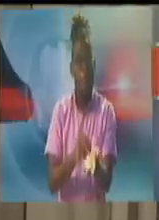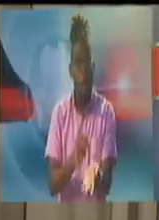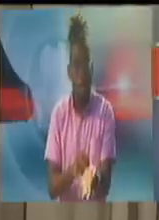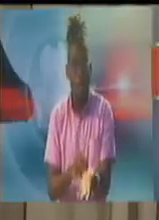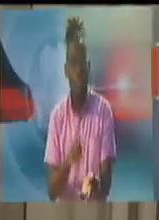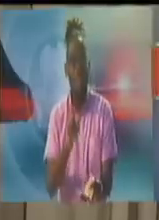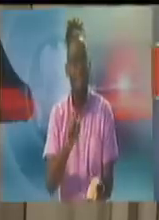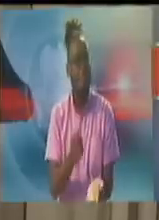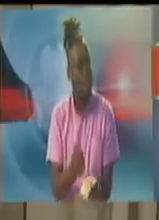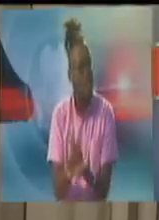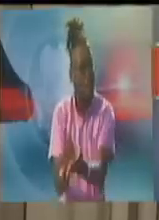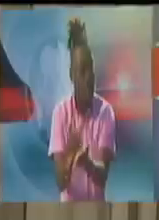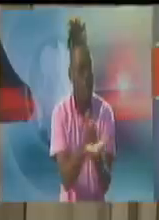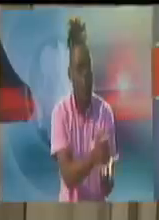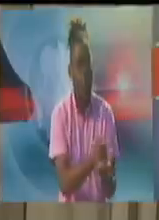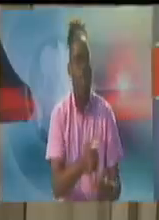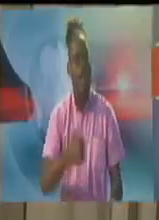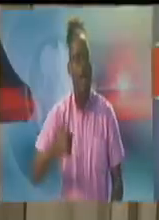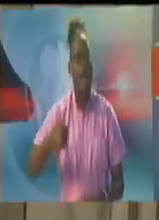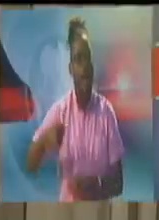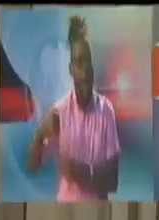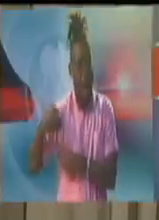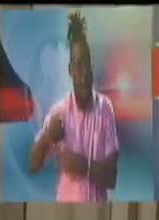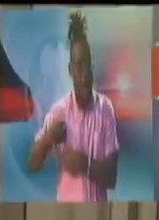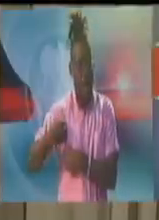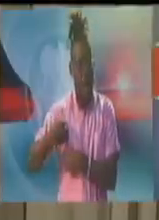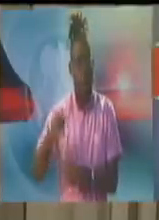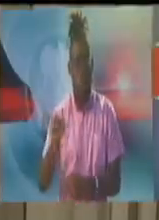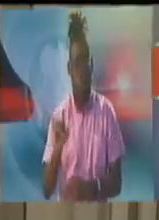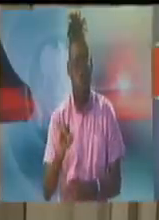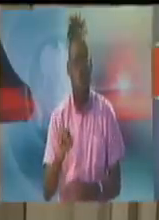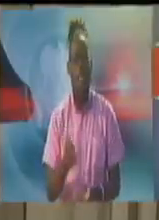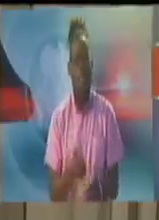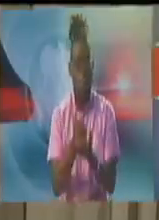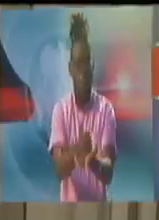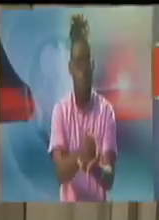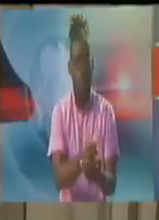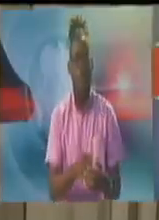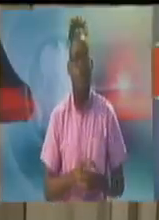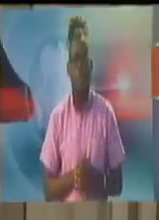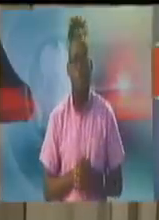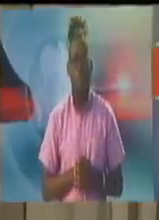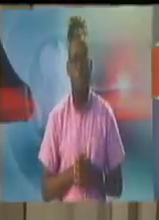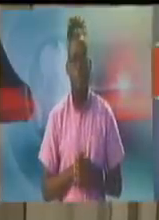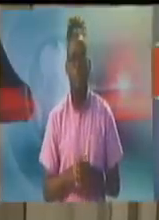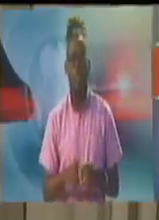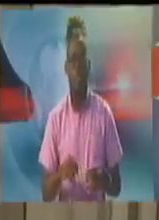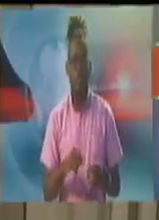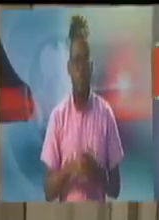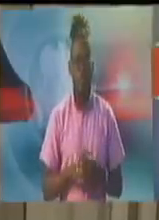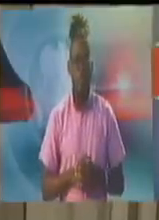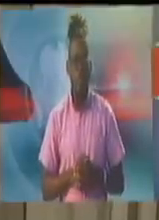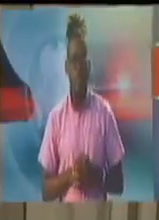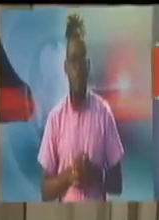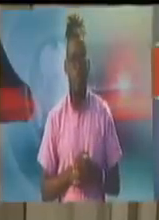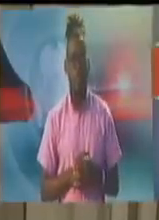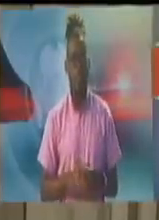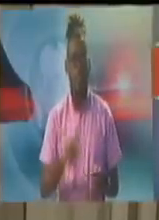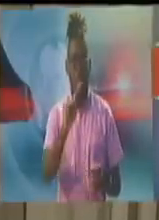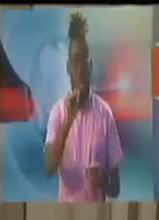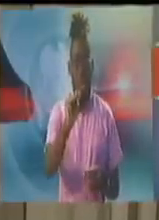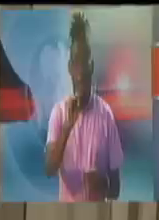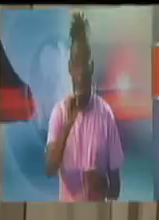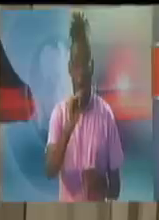and Tobago Defence Force, to provide that support we had promised. We went to Tacarigua. We went to the home of football. The home of football is a